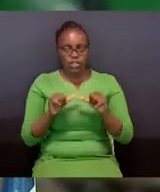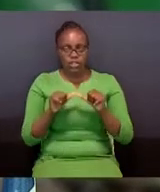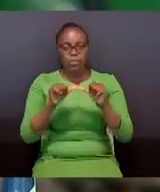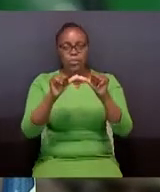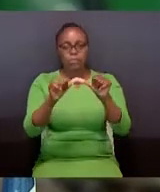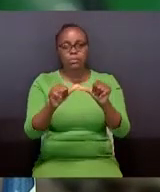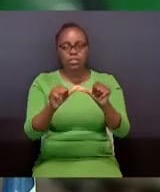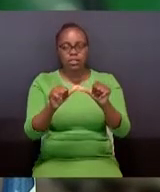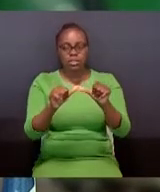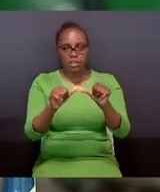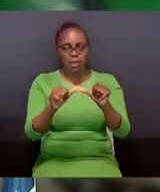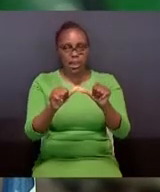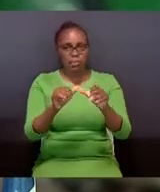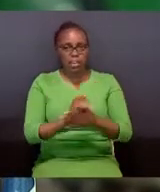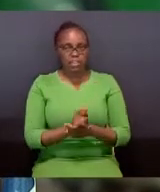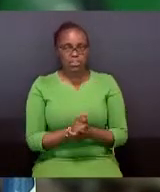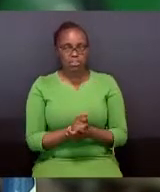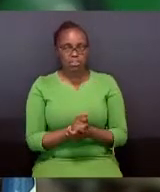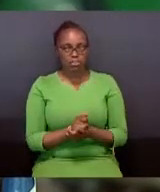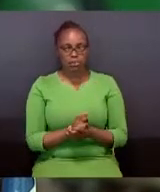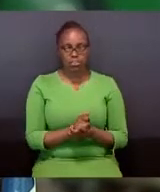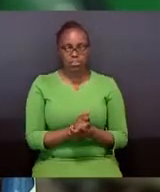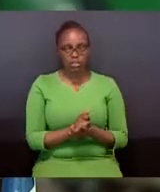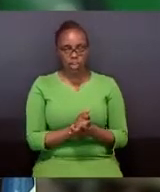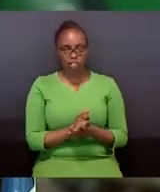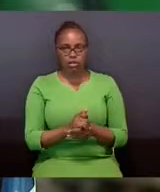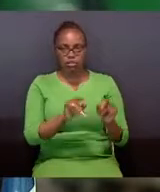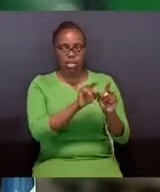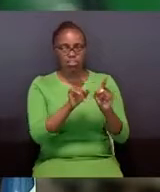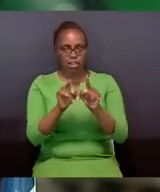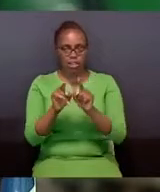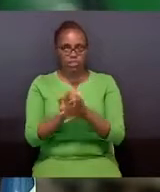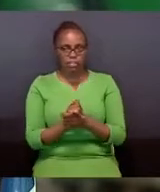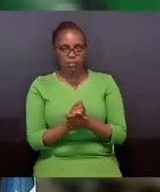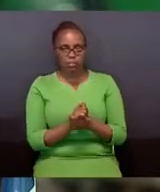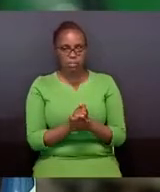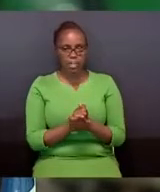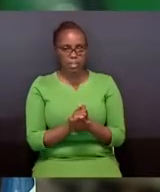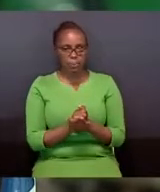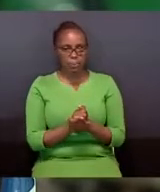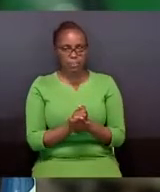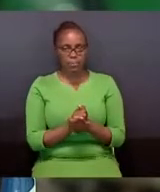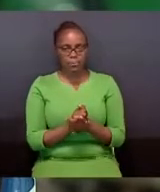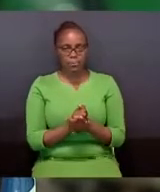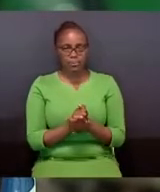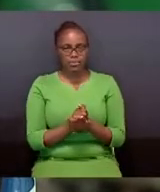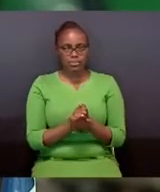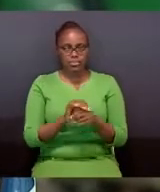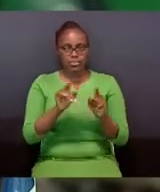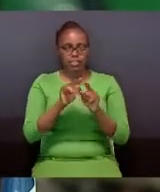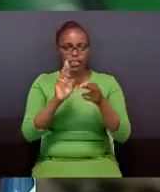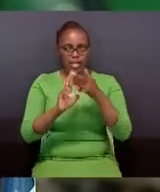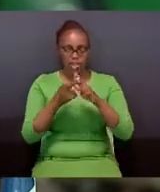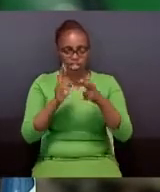continuously lobby to influence governments to create laws and